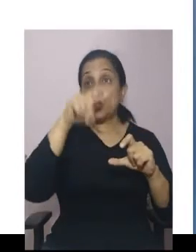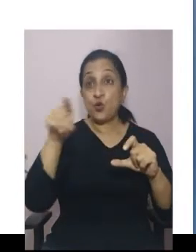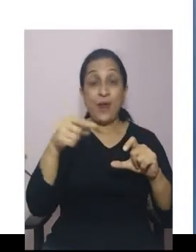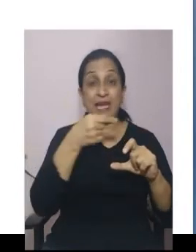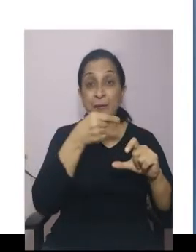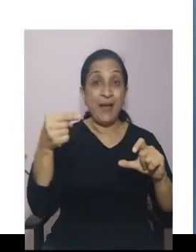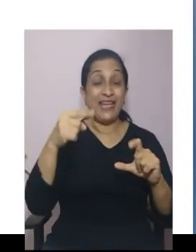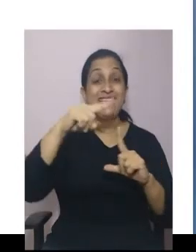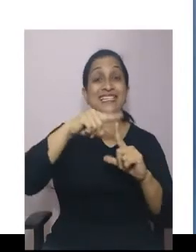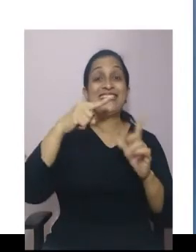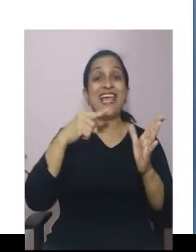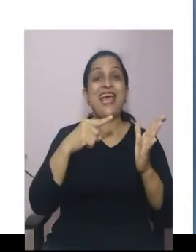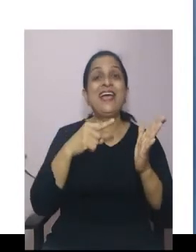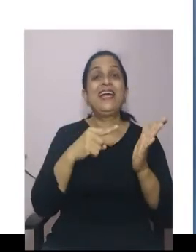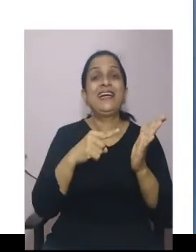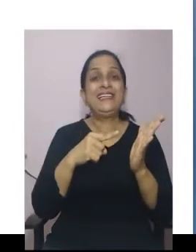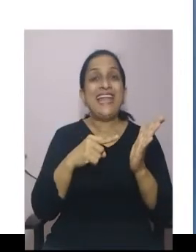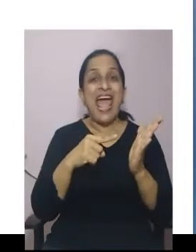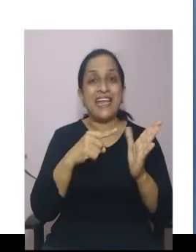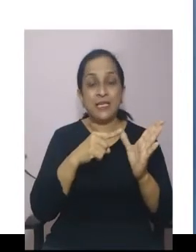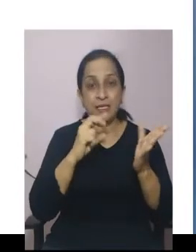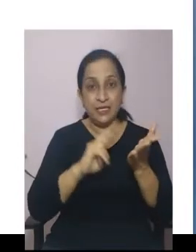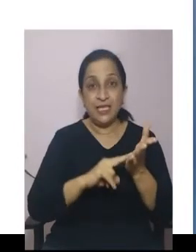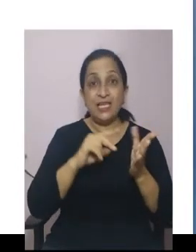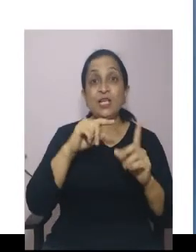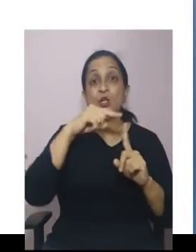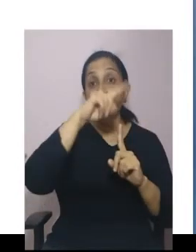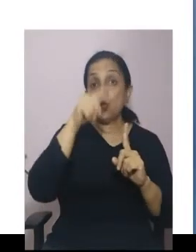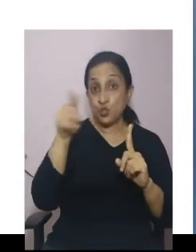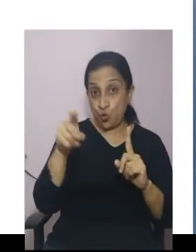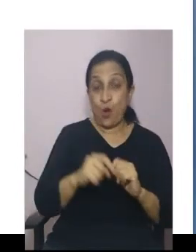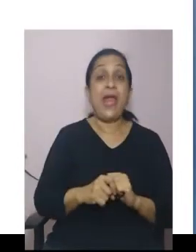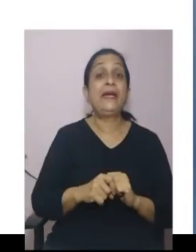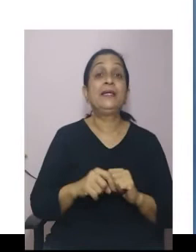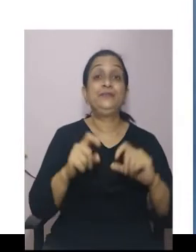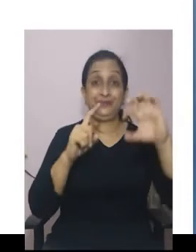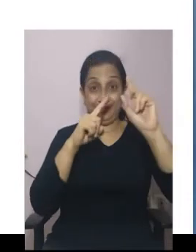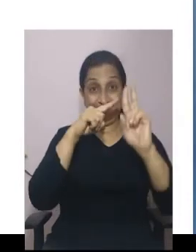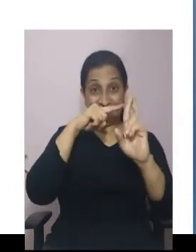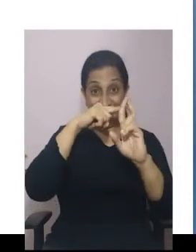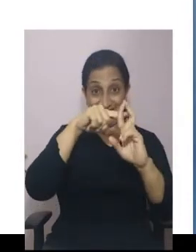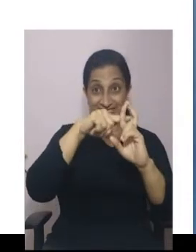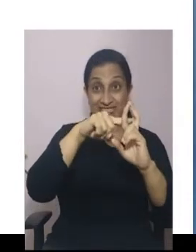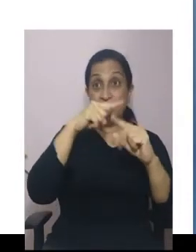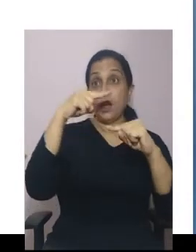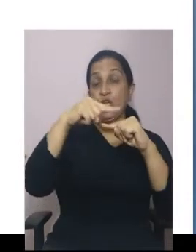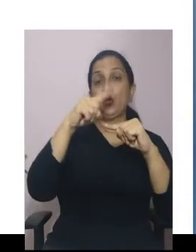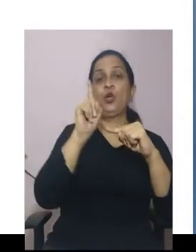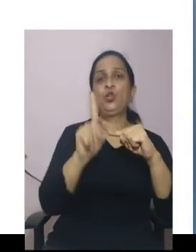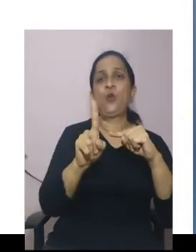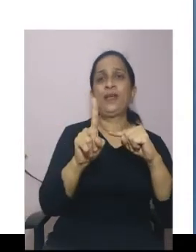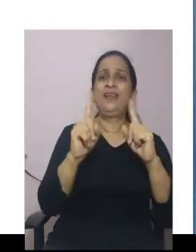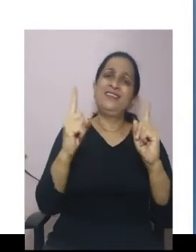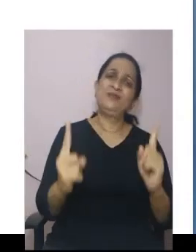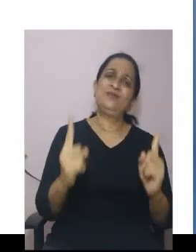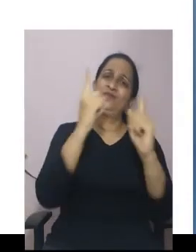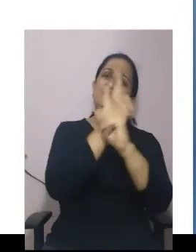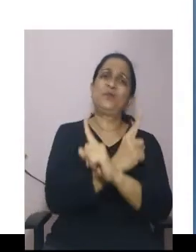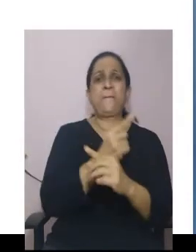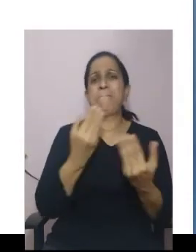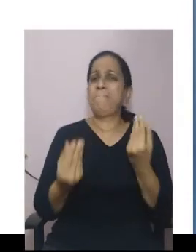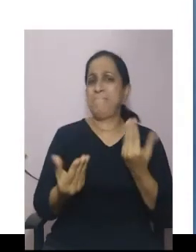sec squared theta minus tan squared theta is equal to 1, or they may put tan squared theta is equal to 1 per sec squared theta, whatever.